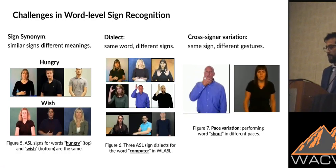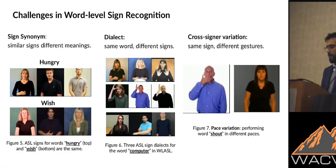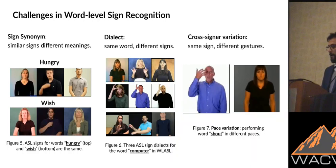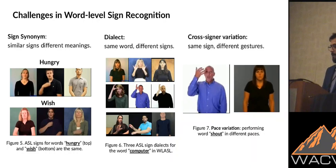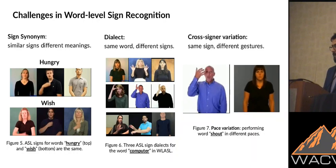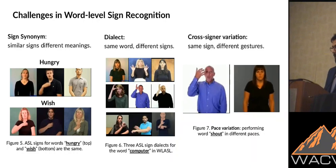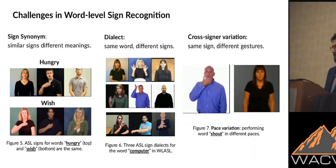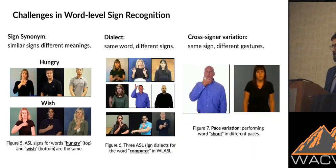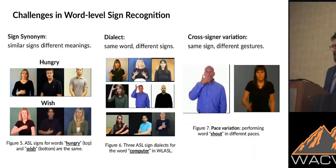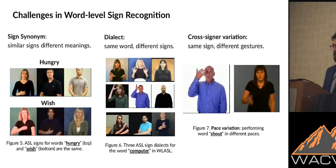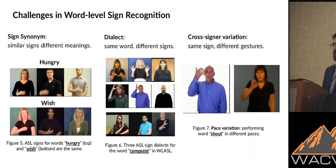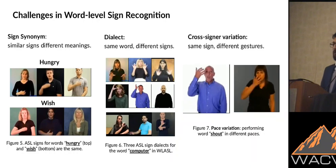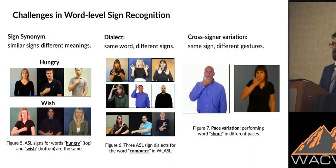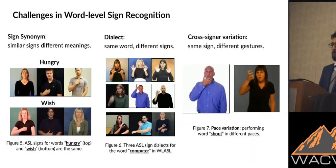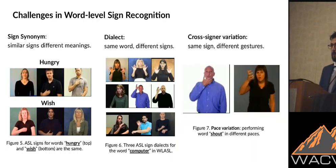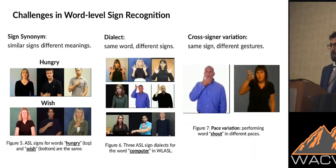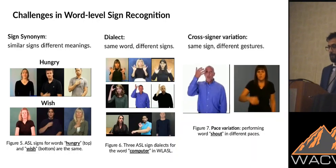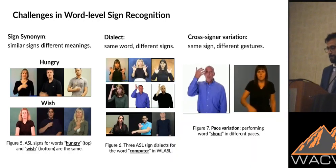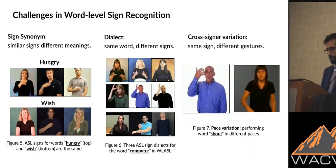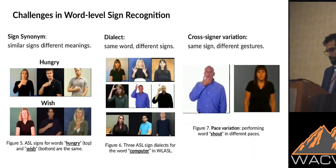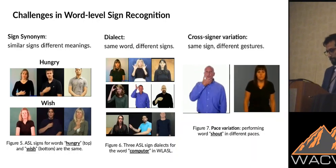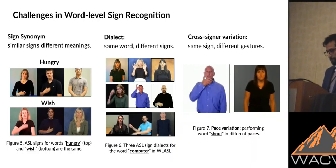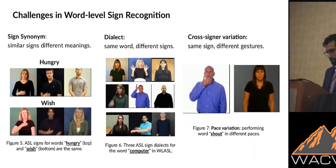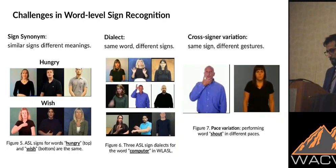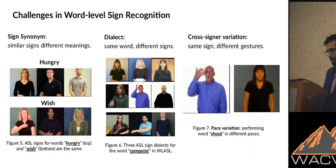signs dialects for the word computer.